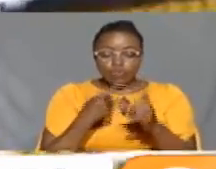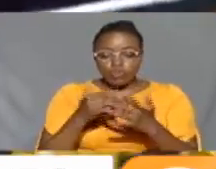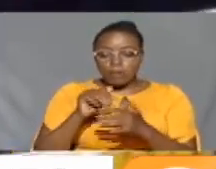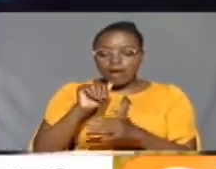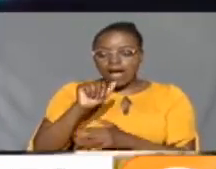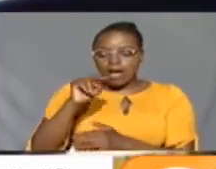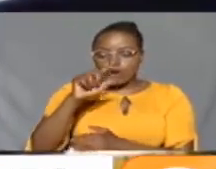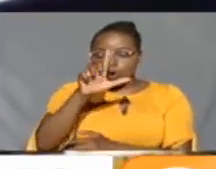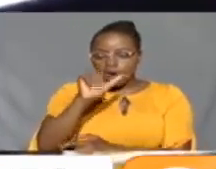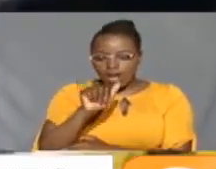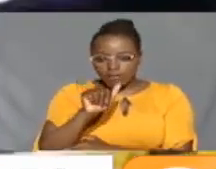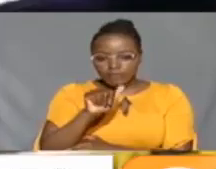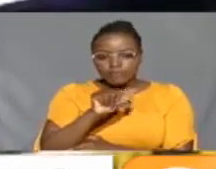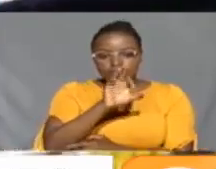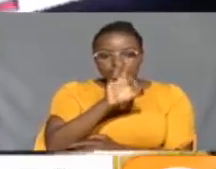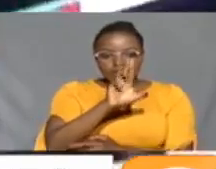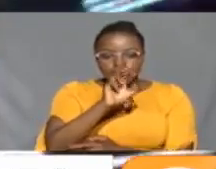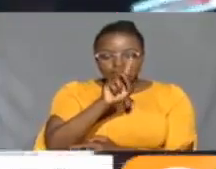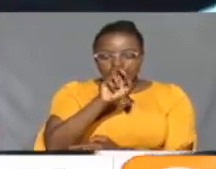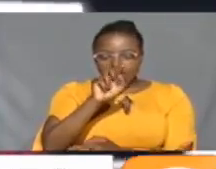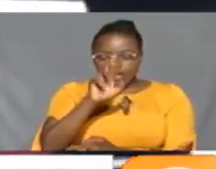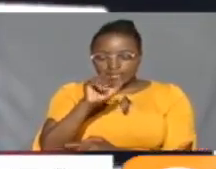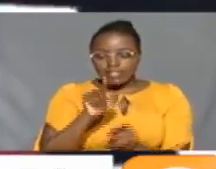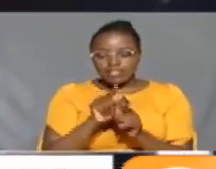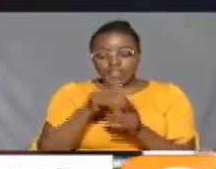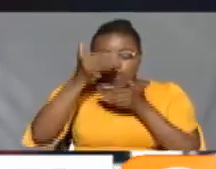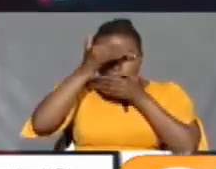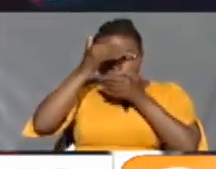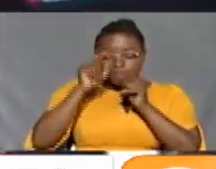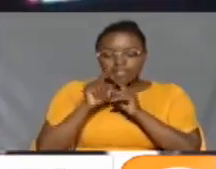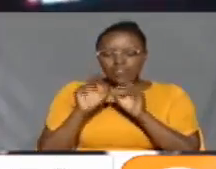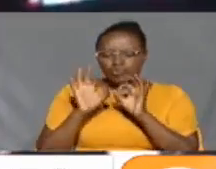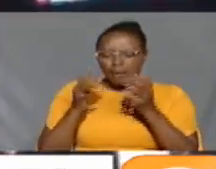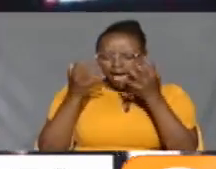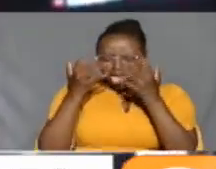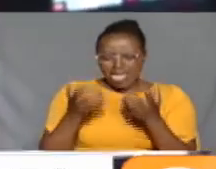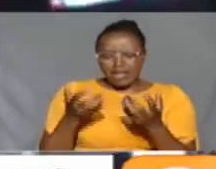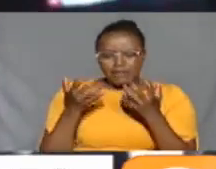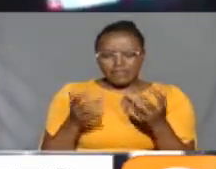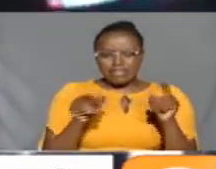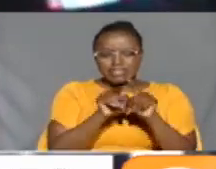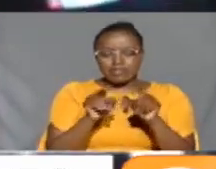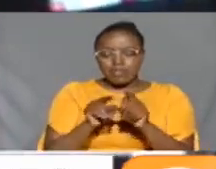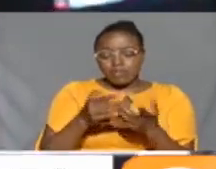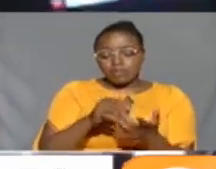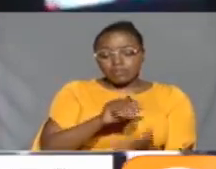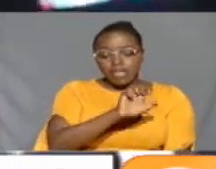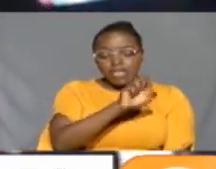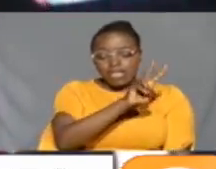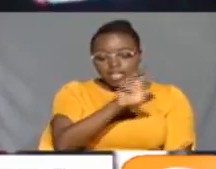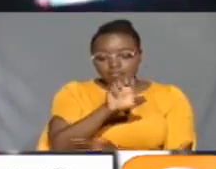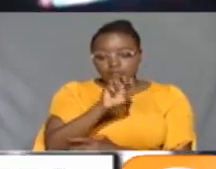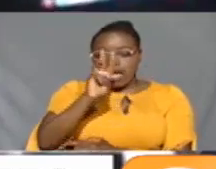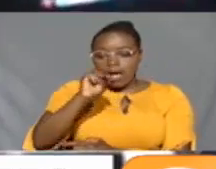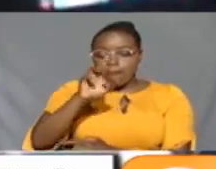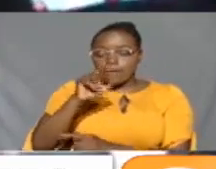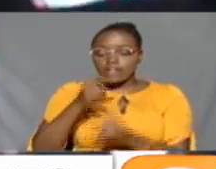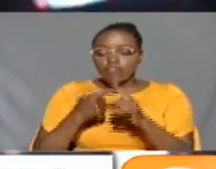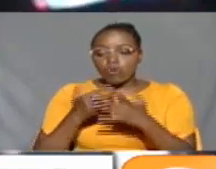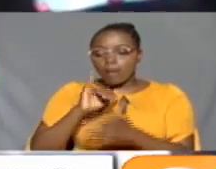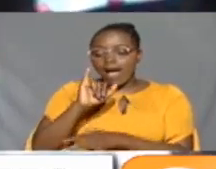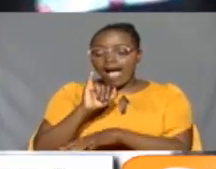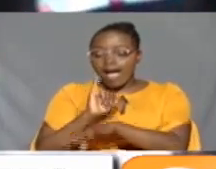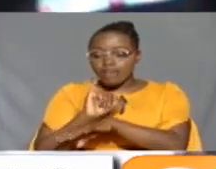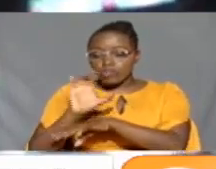Frederick Ramogi bouts Ahmed Burus of Morocco in the super heavy category quarterfinals as Evelyn Akinyi faces Mariam Sidibe of Ivory